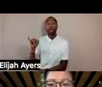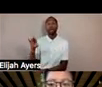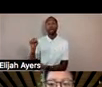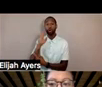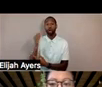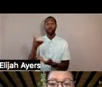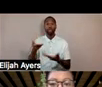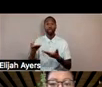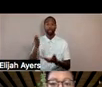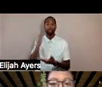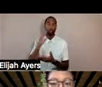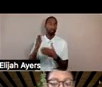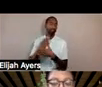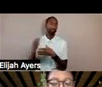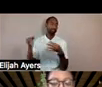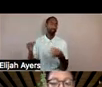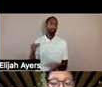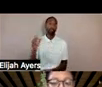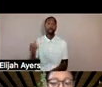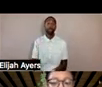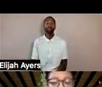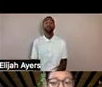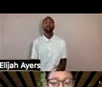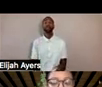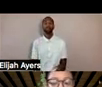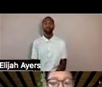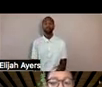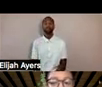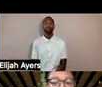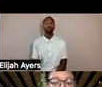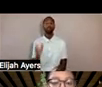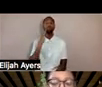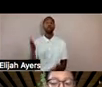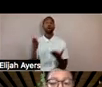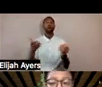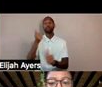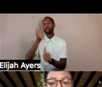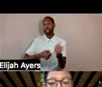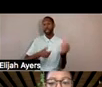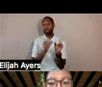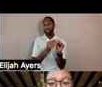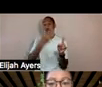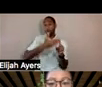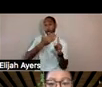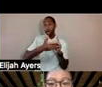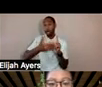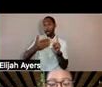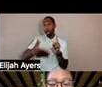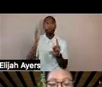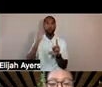share more later. And this is something that we'll offer throughout each gathering and we'll expand upon in a